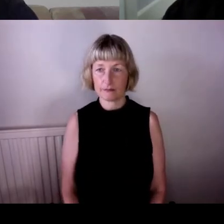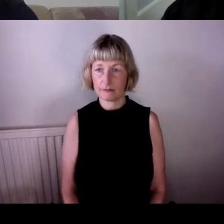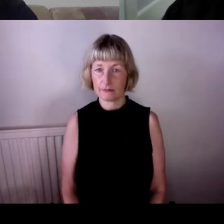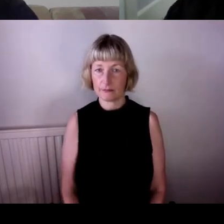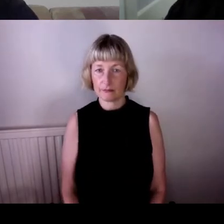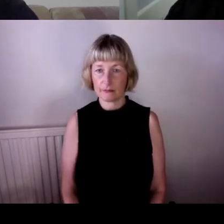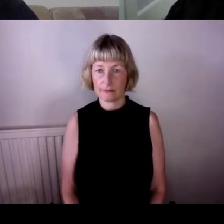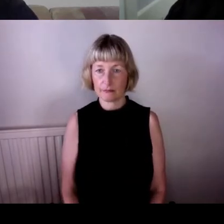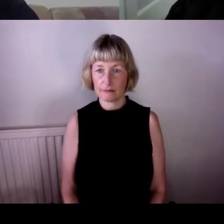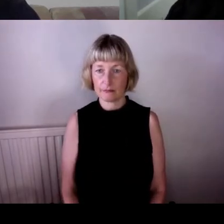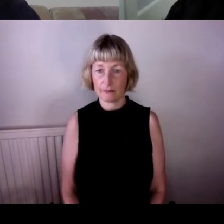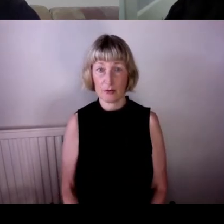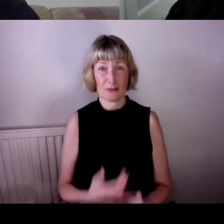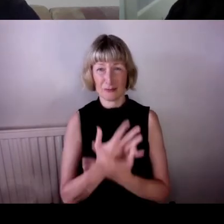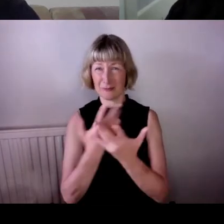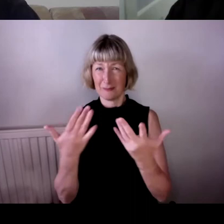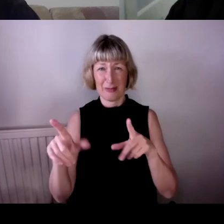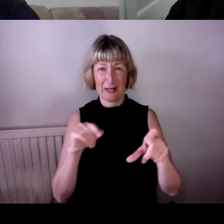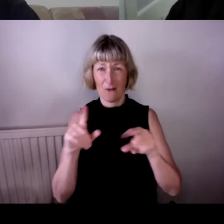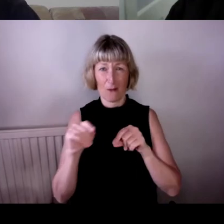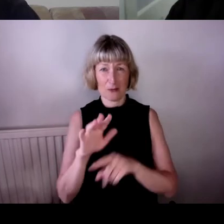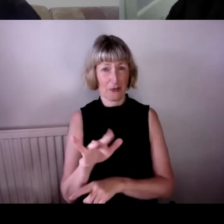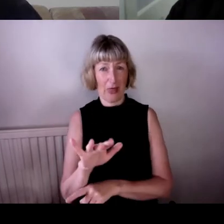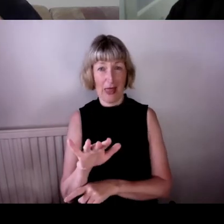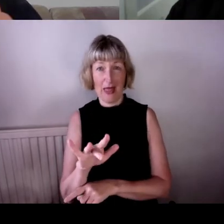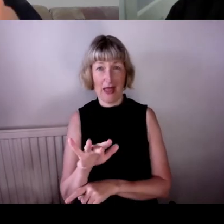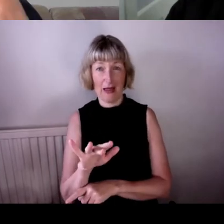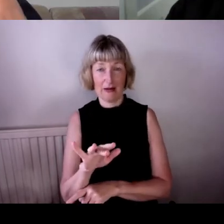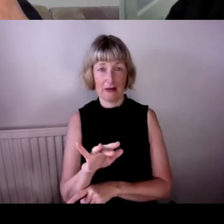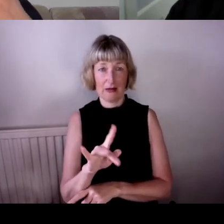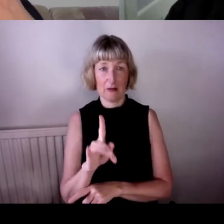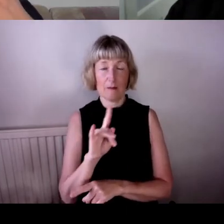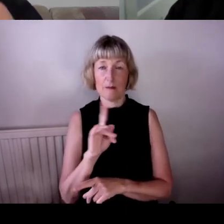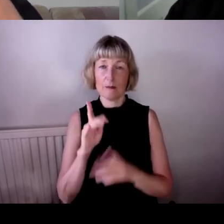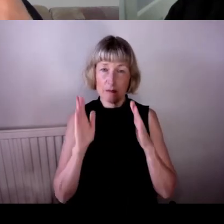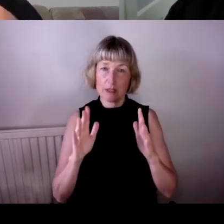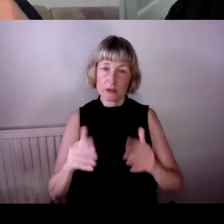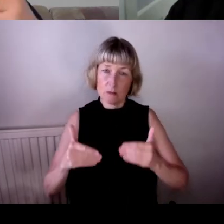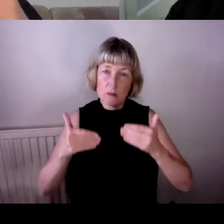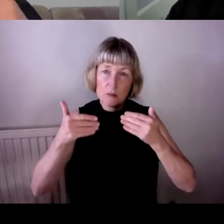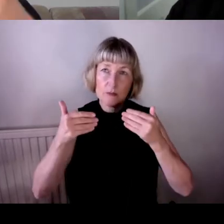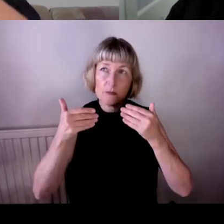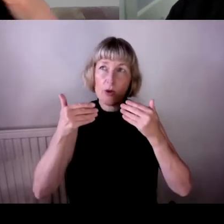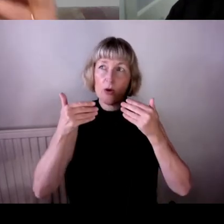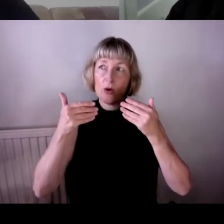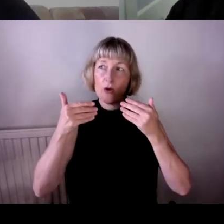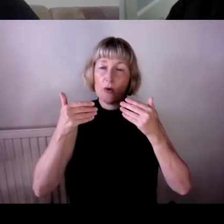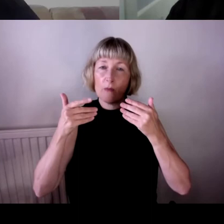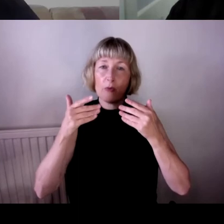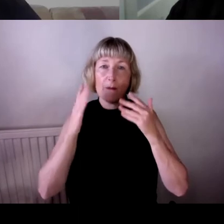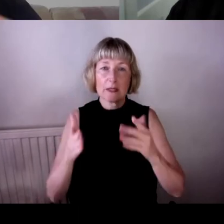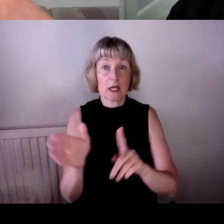many things at our disposal, but what we have got to get past the artistic directors thinking this is